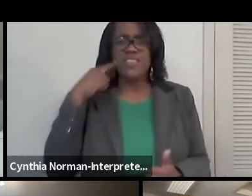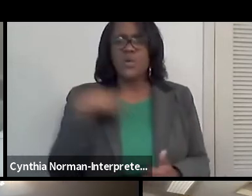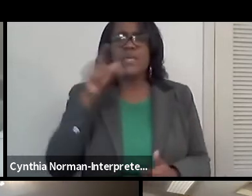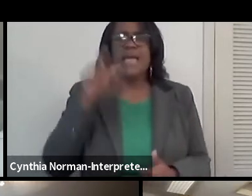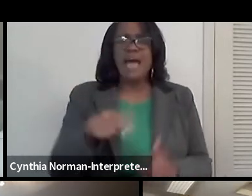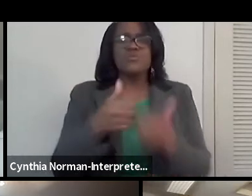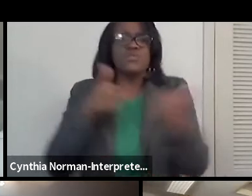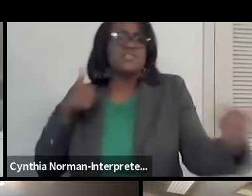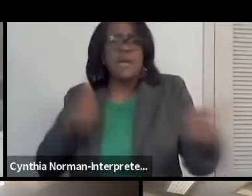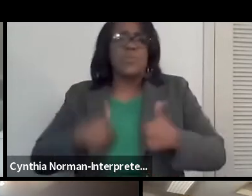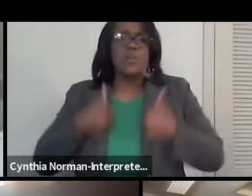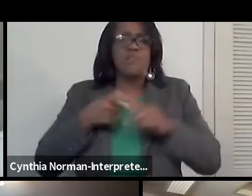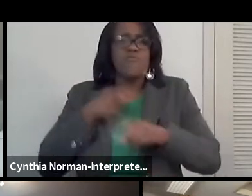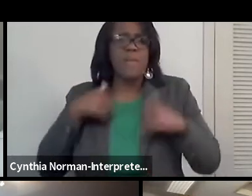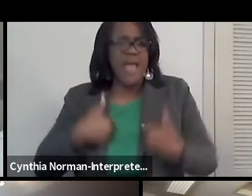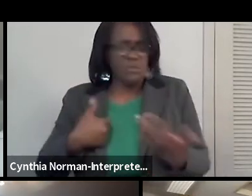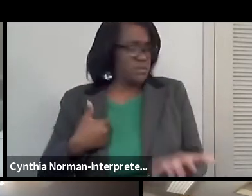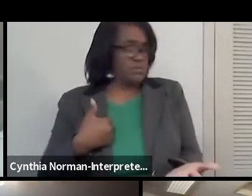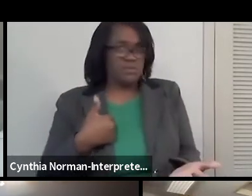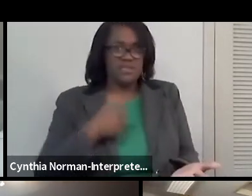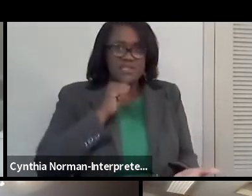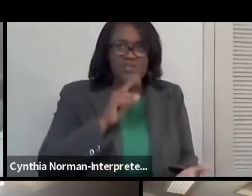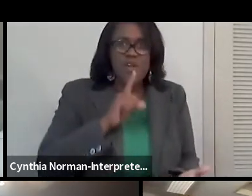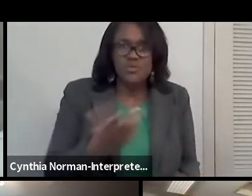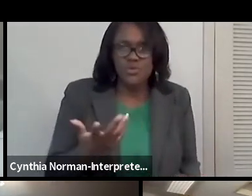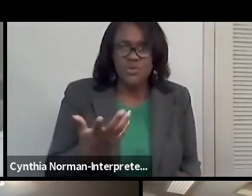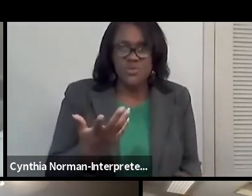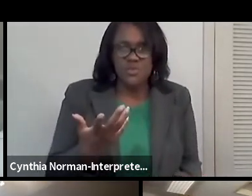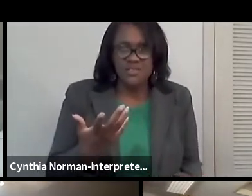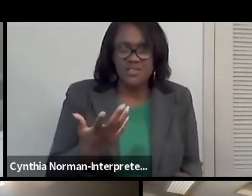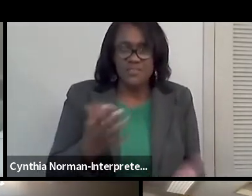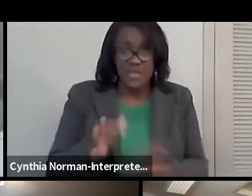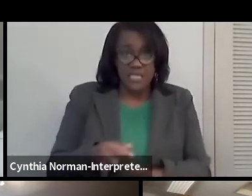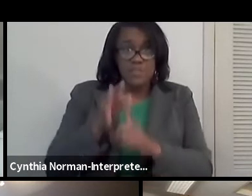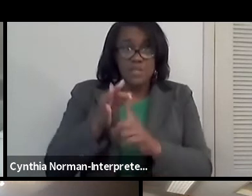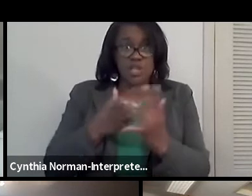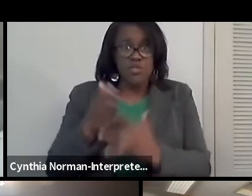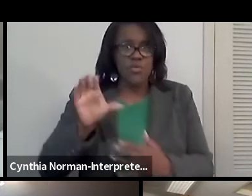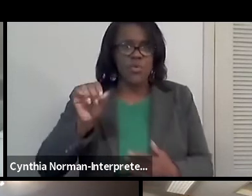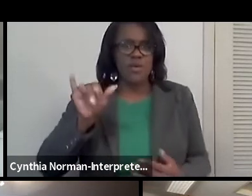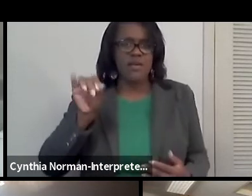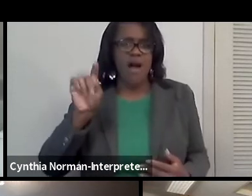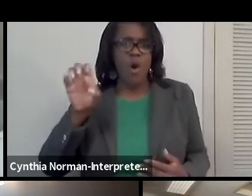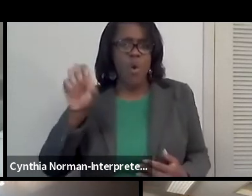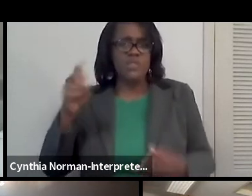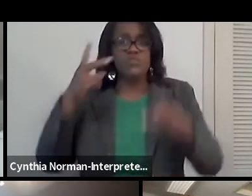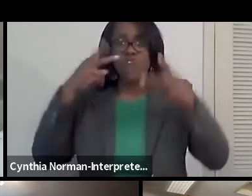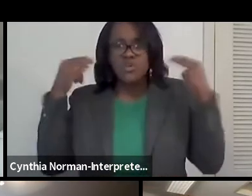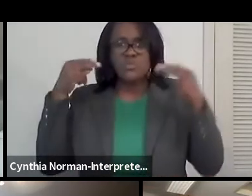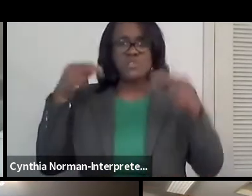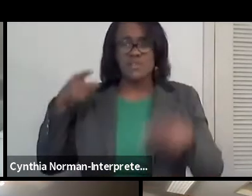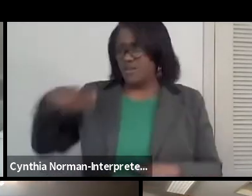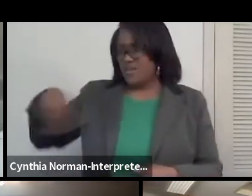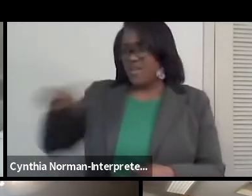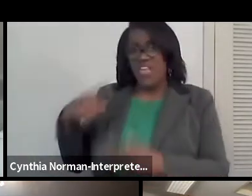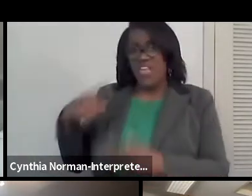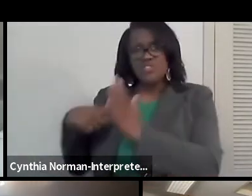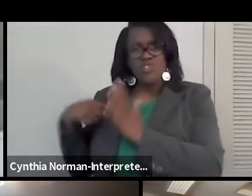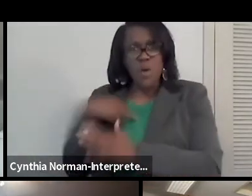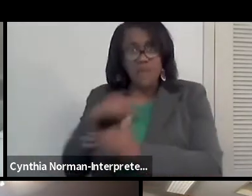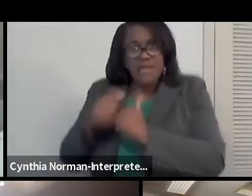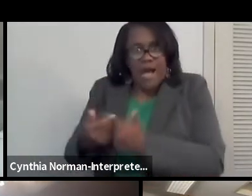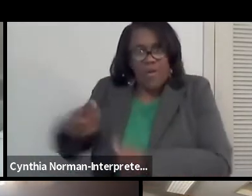the case anymore. It certainly is not. And especially through, say, coyotes or raccoons, they show us ways in which they